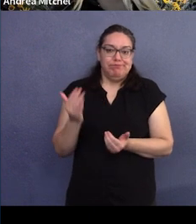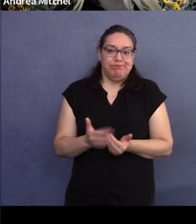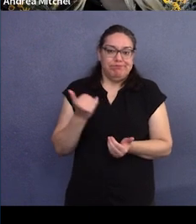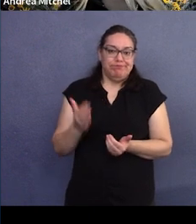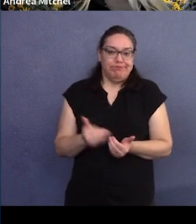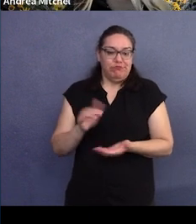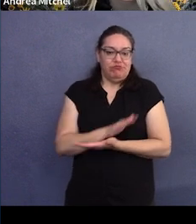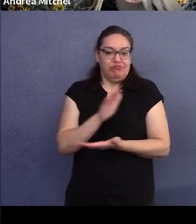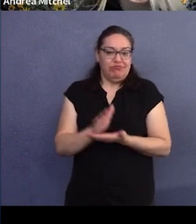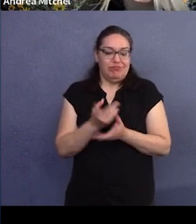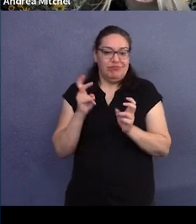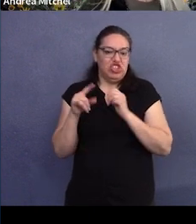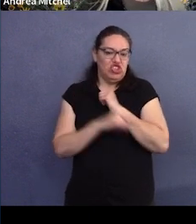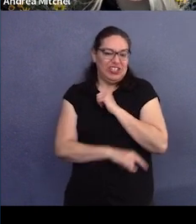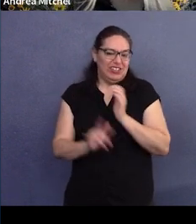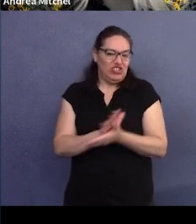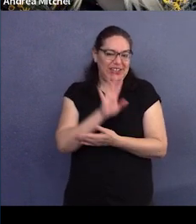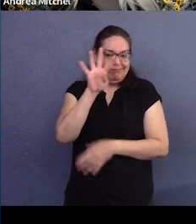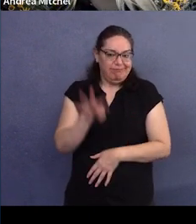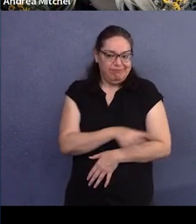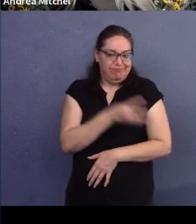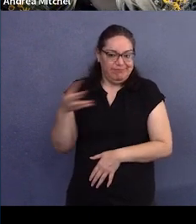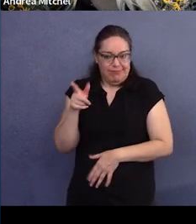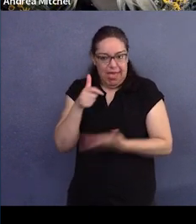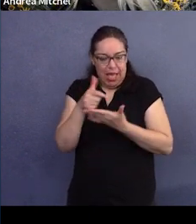dandy cheat sheet. So this is